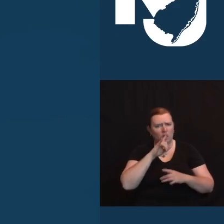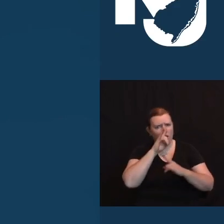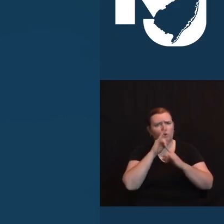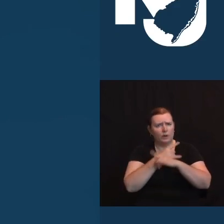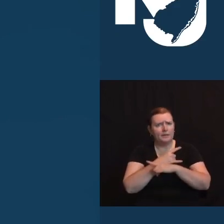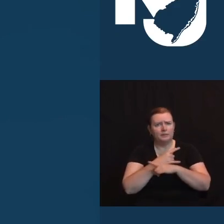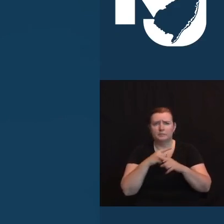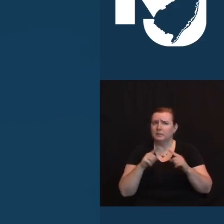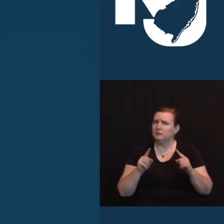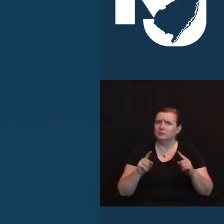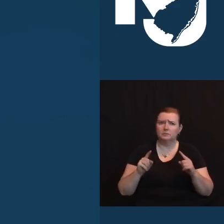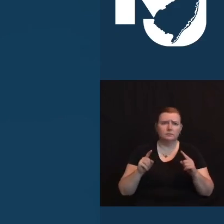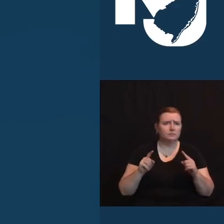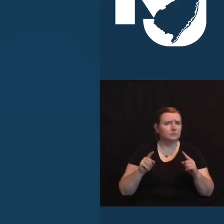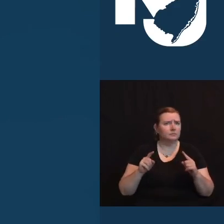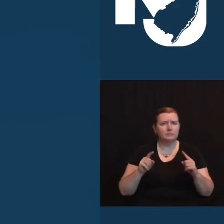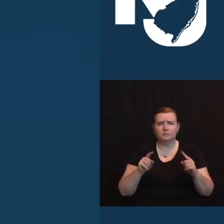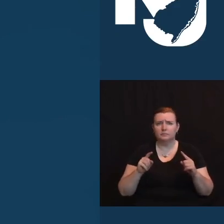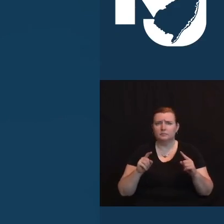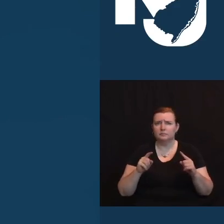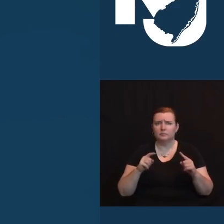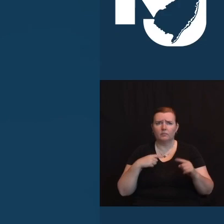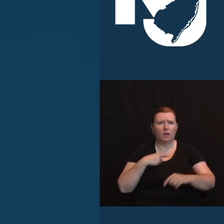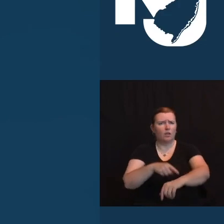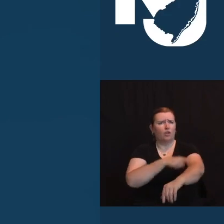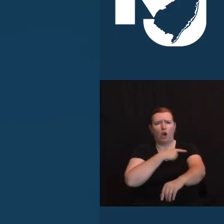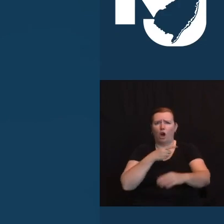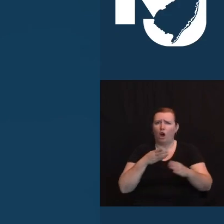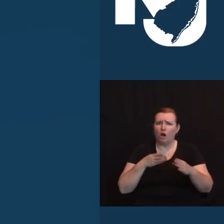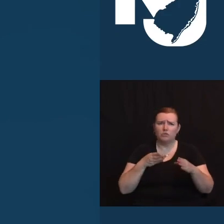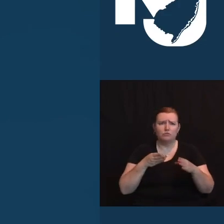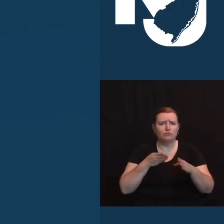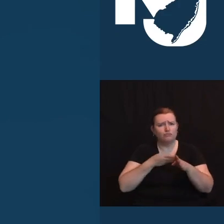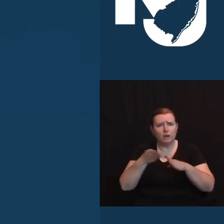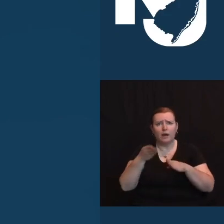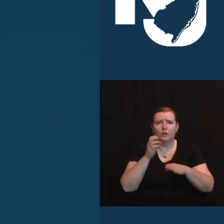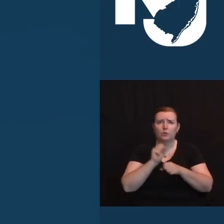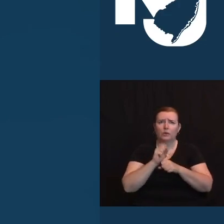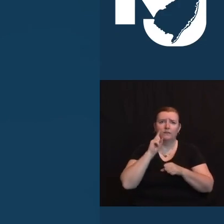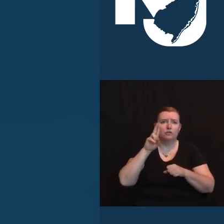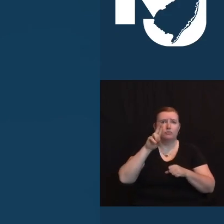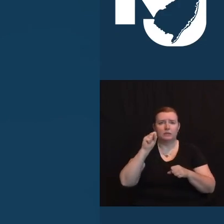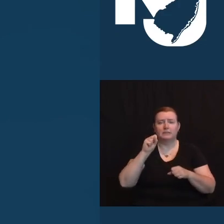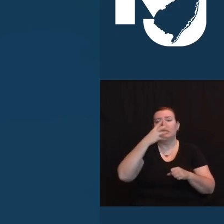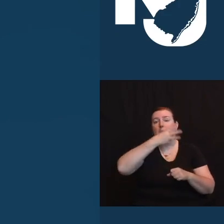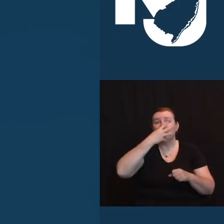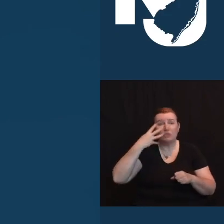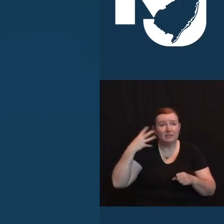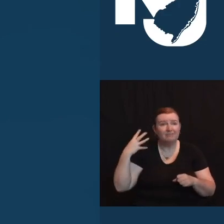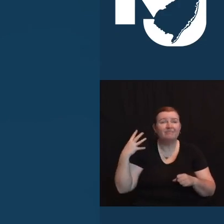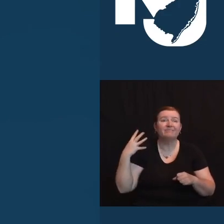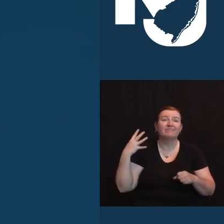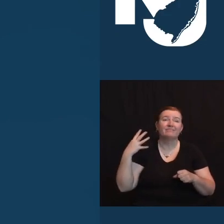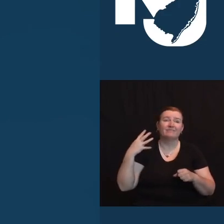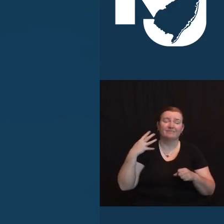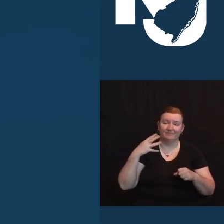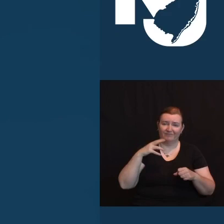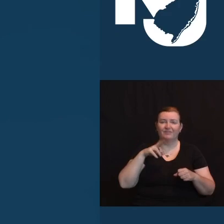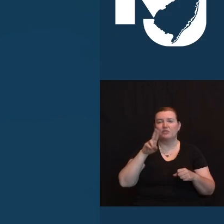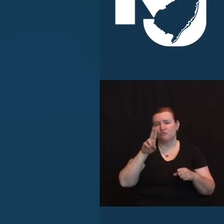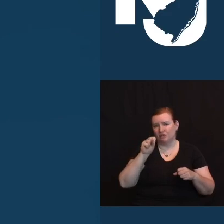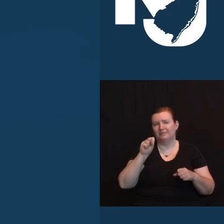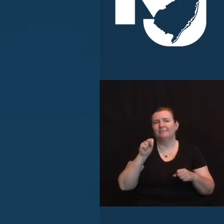incredible irony, would go on to have a long career working for the U.S. Immigration and Naturalization Services. Hedda and